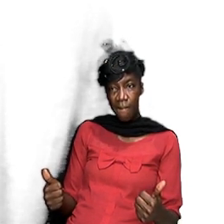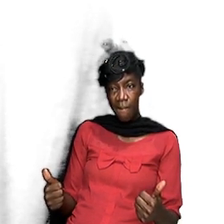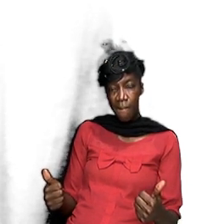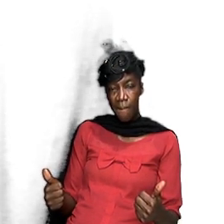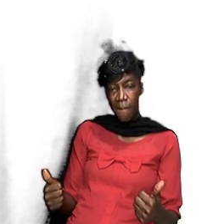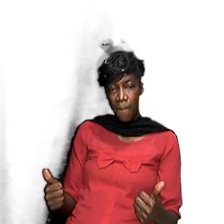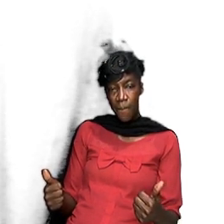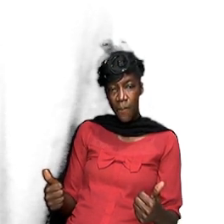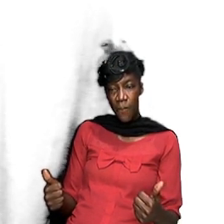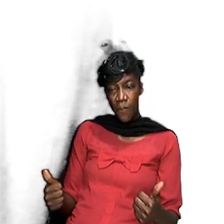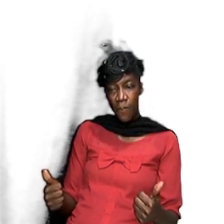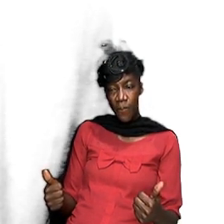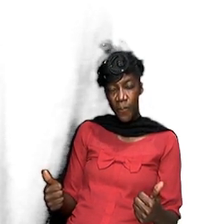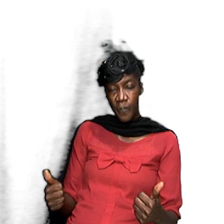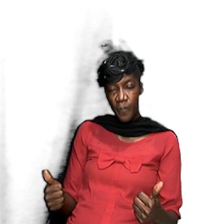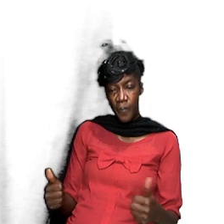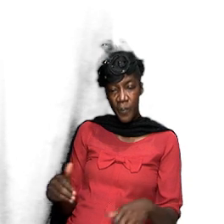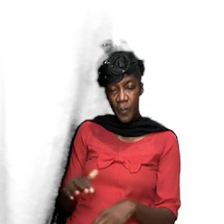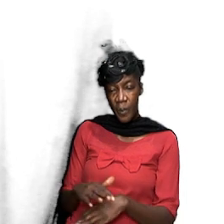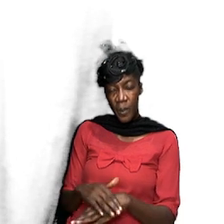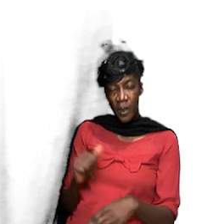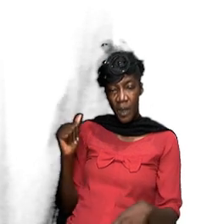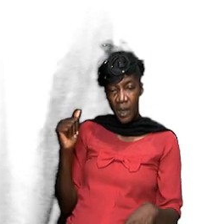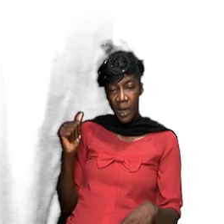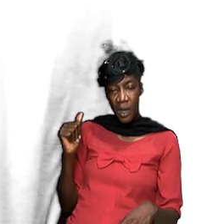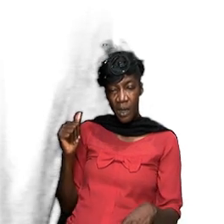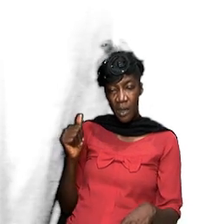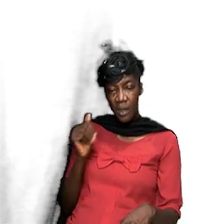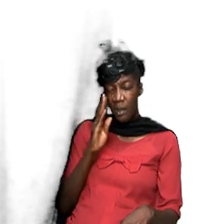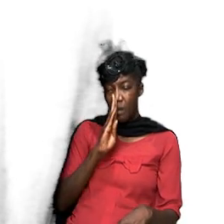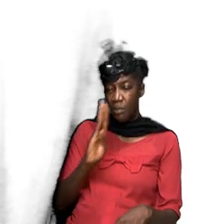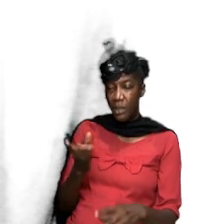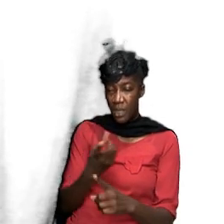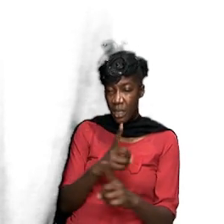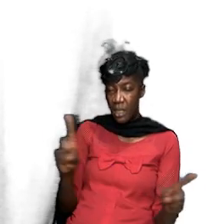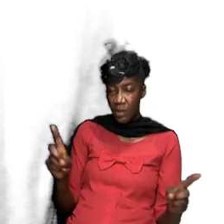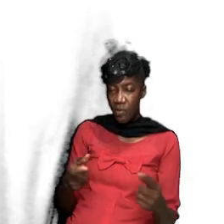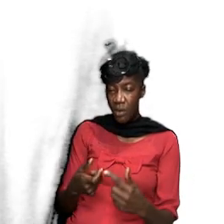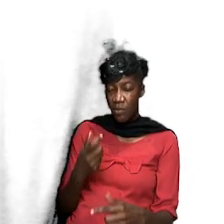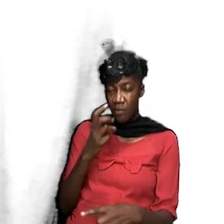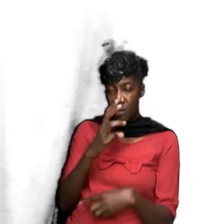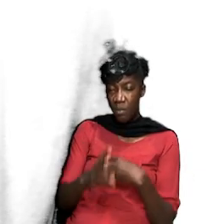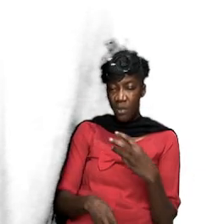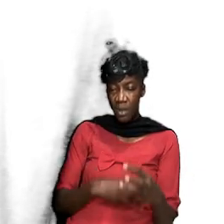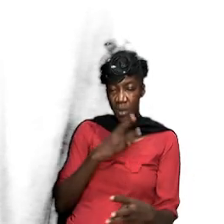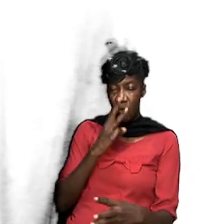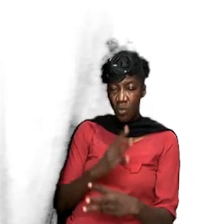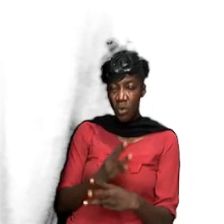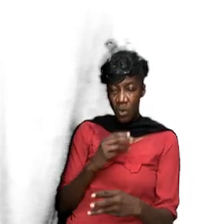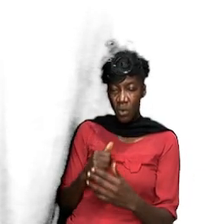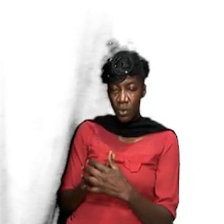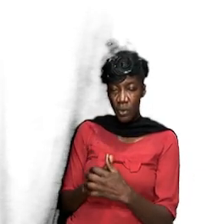God calls us to be separate. He calls us to be different from the world.